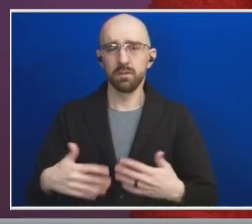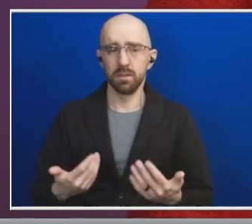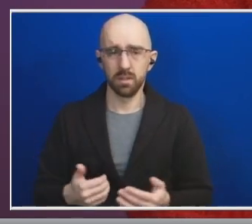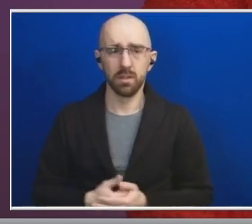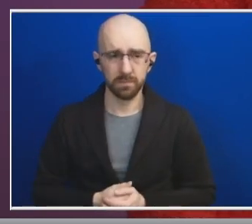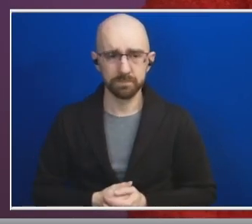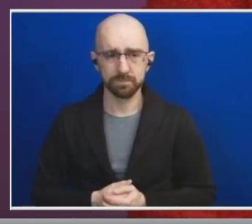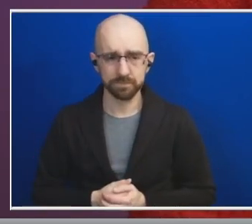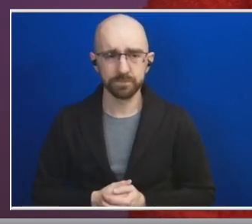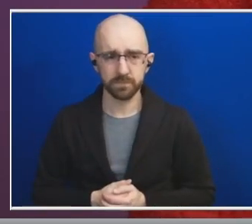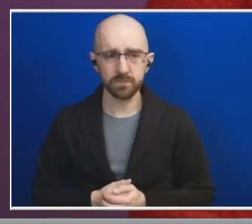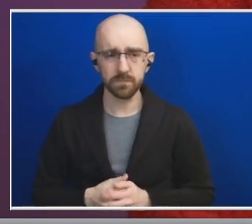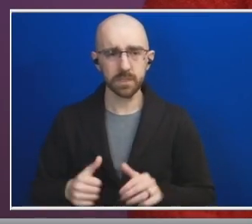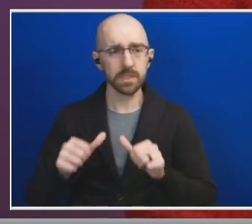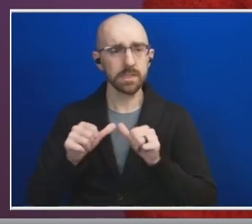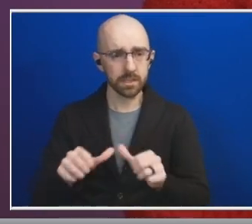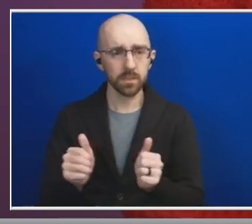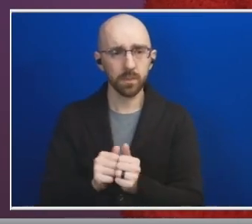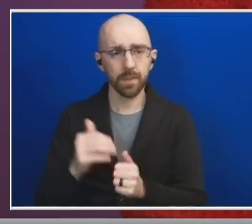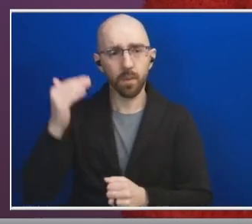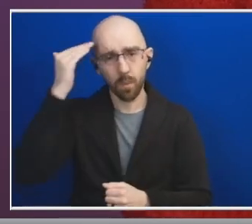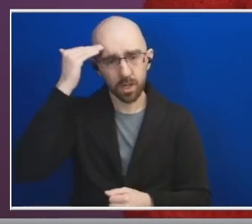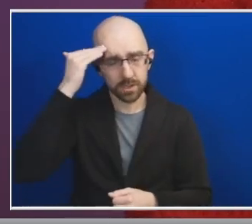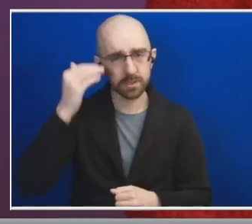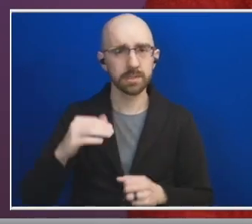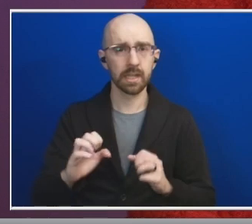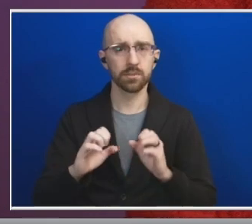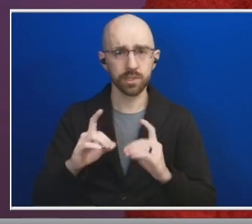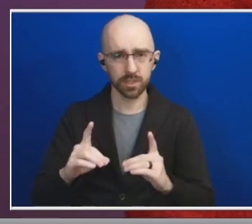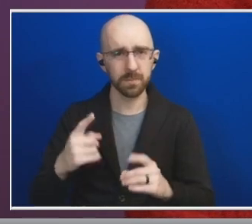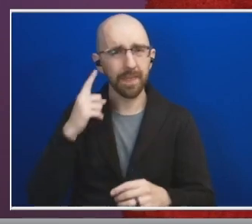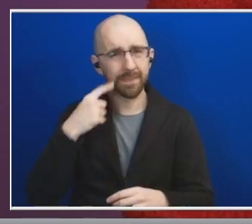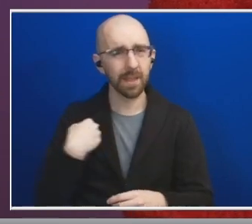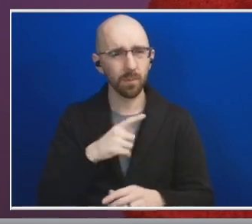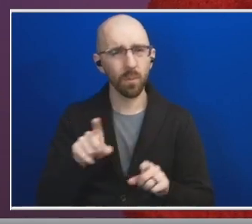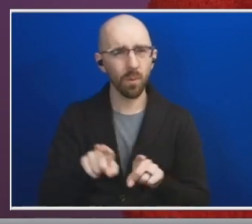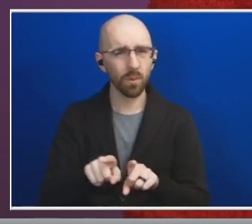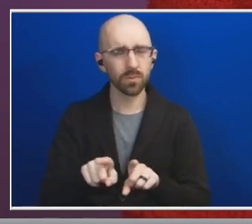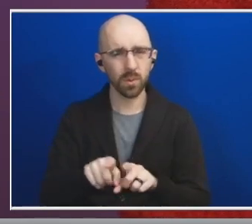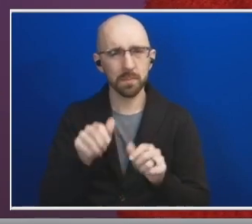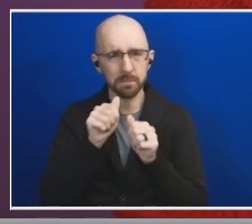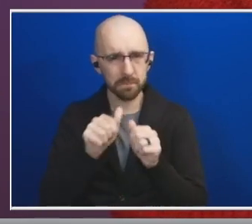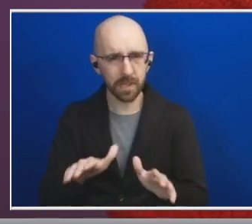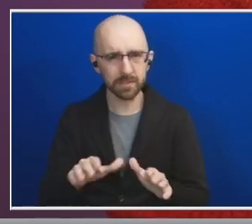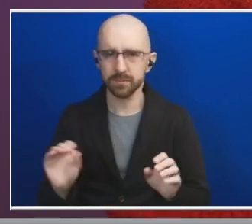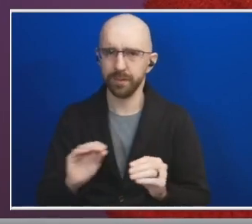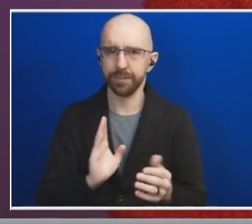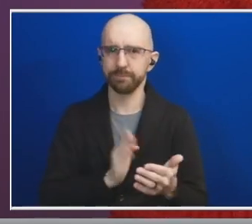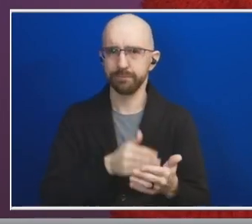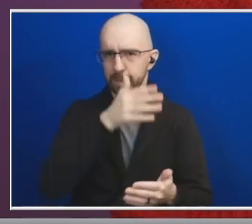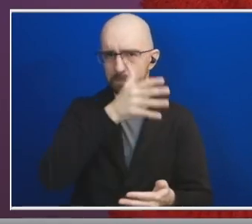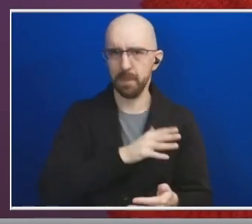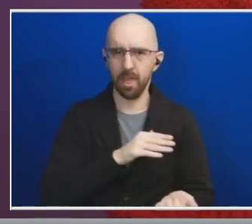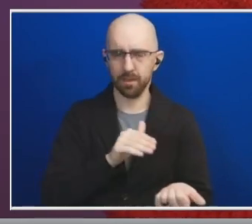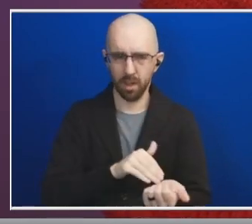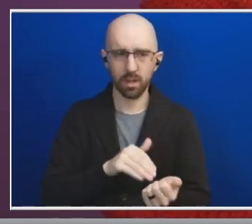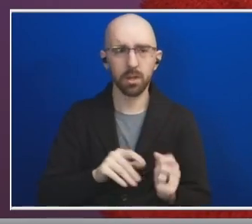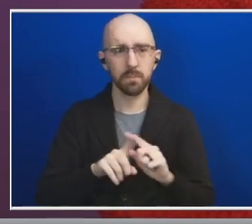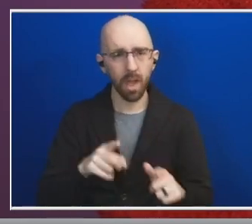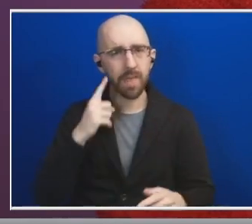Continue with awareness and education, but I think we're also blessed, nothing against male physicians, but I think we're so blessed that